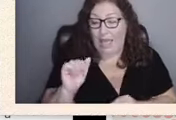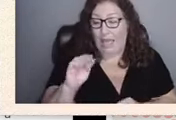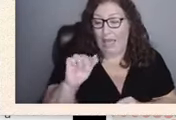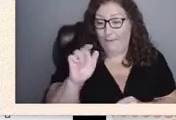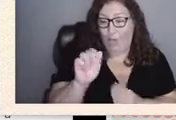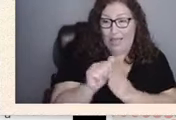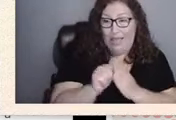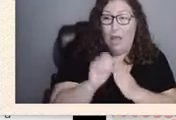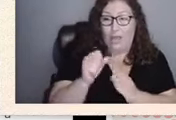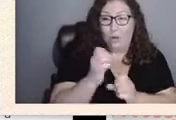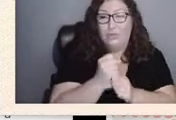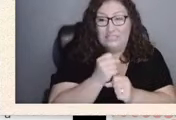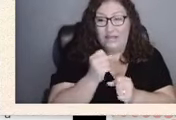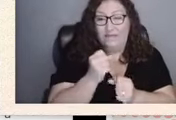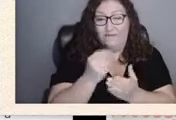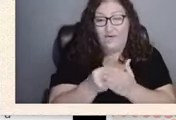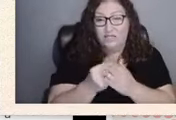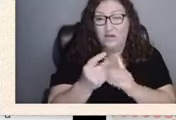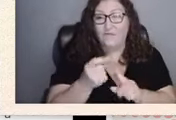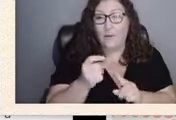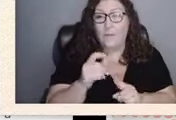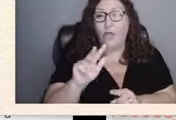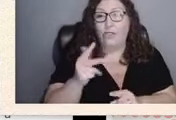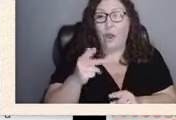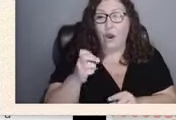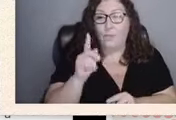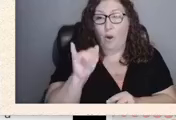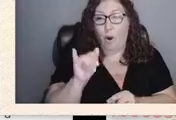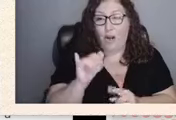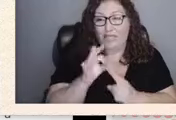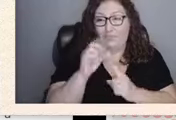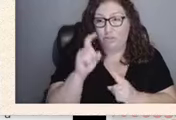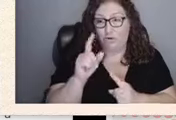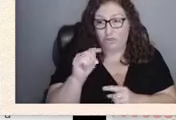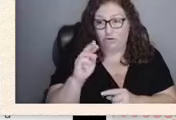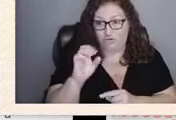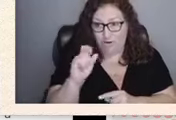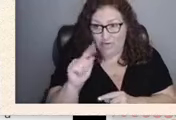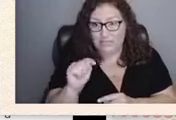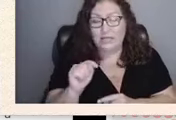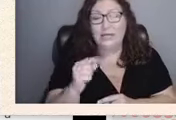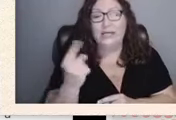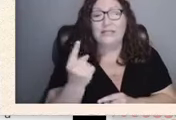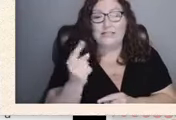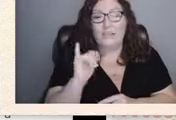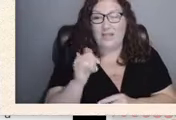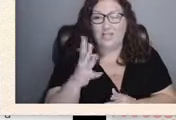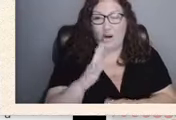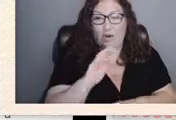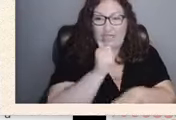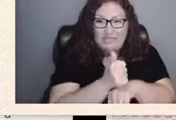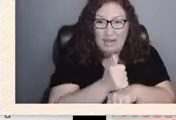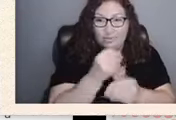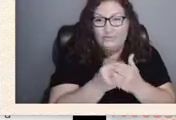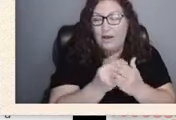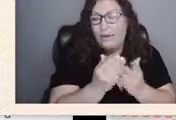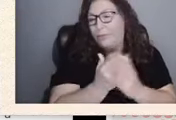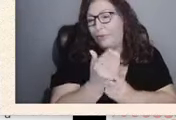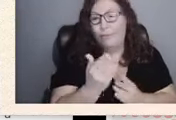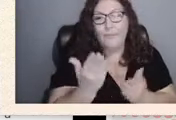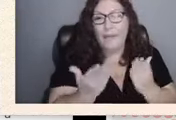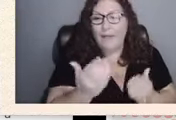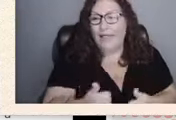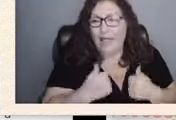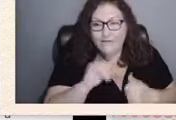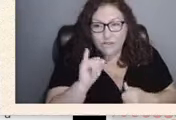funds from a third-party special needs trust. So something that's been established and already funded through maybe a life insurance policy, money